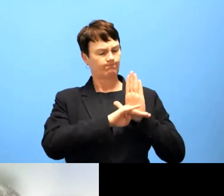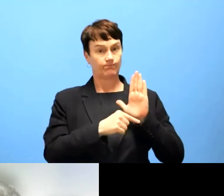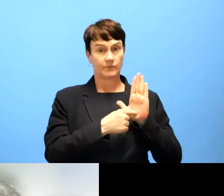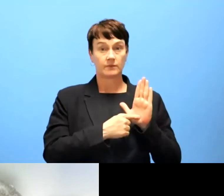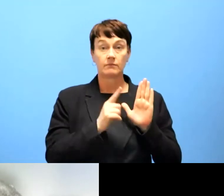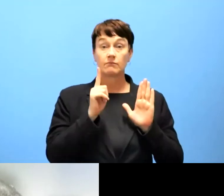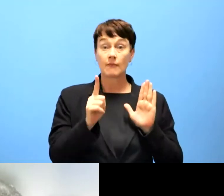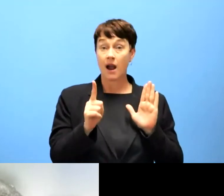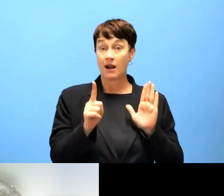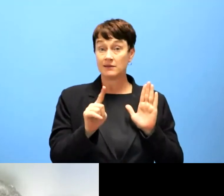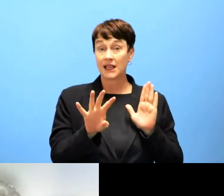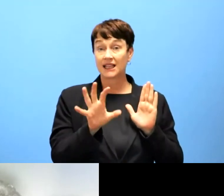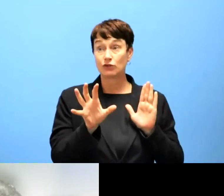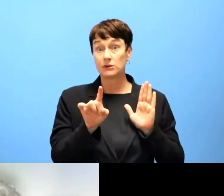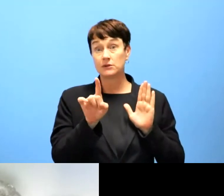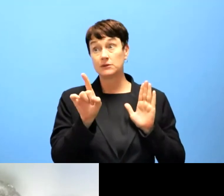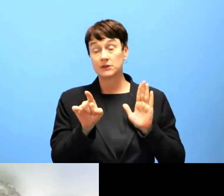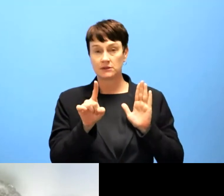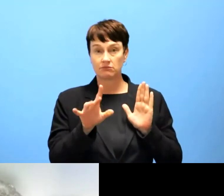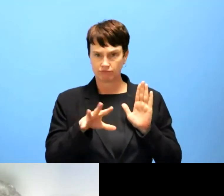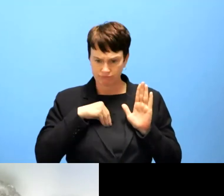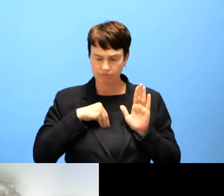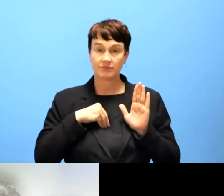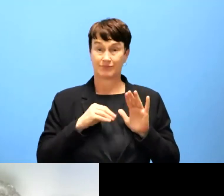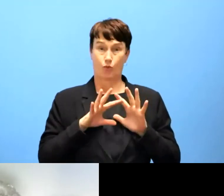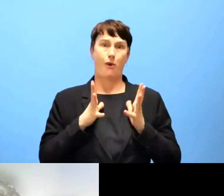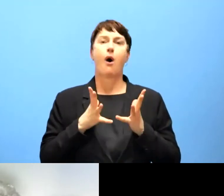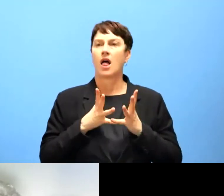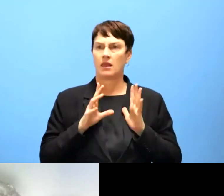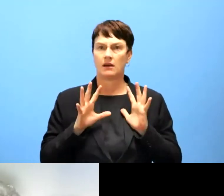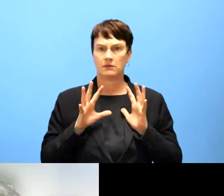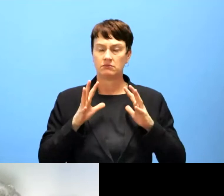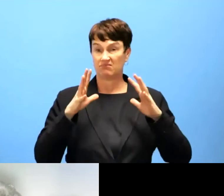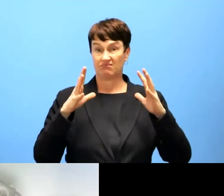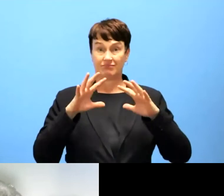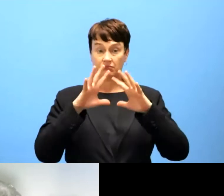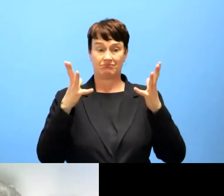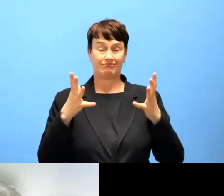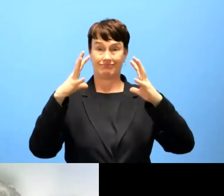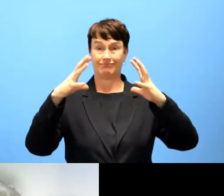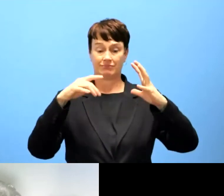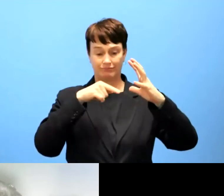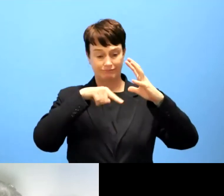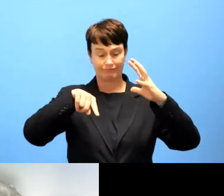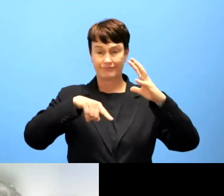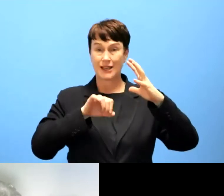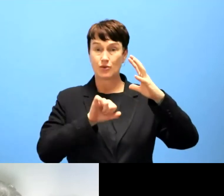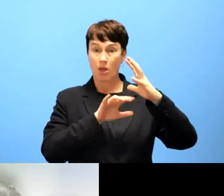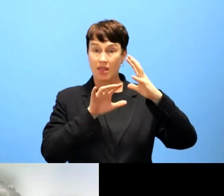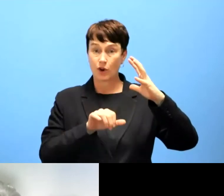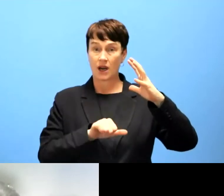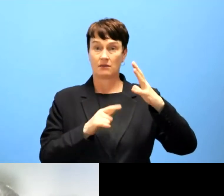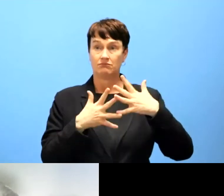work is more or less worldwide. Many countries, from South Africa to states in